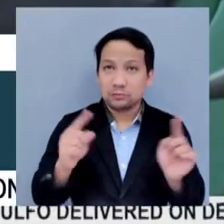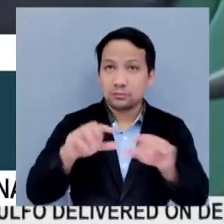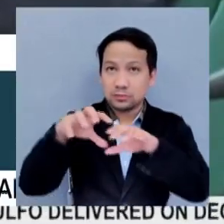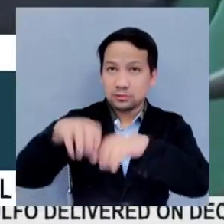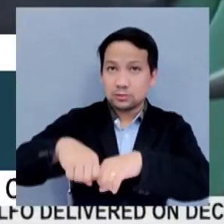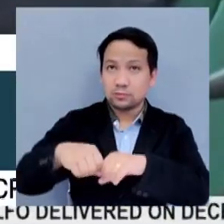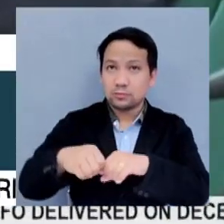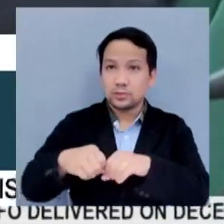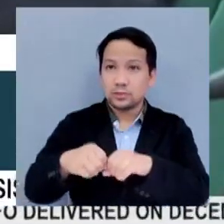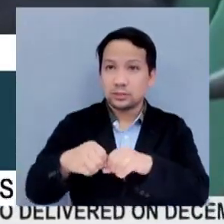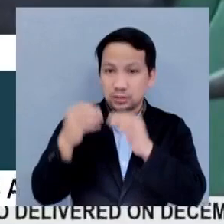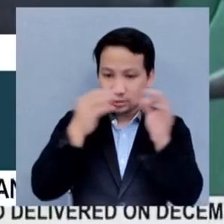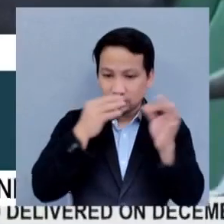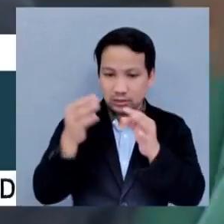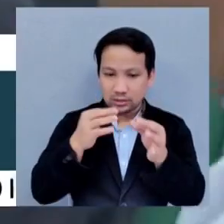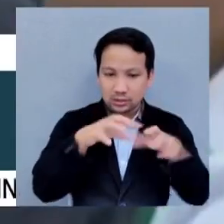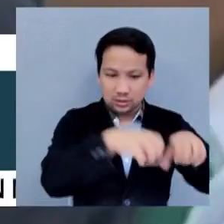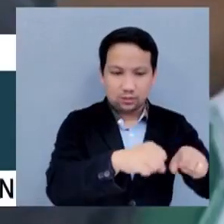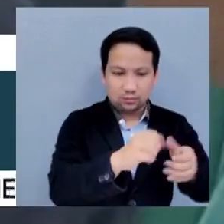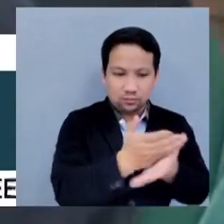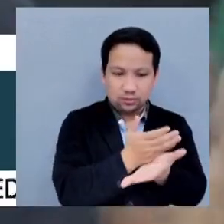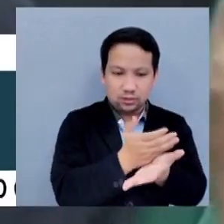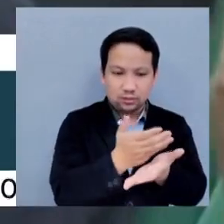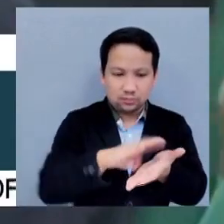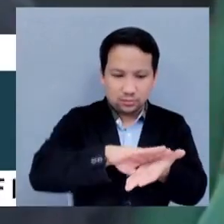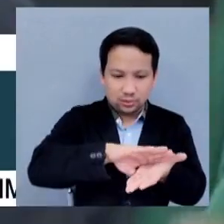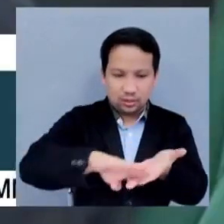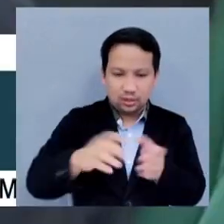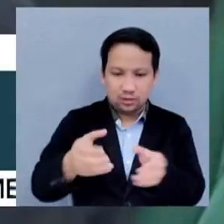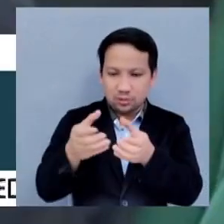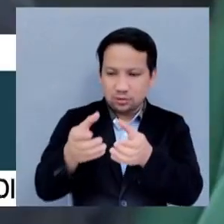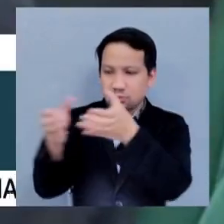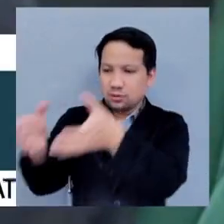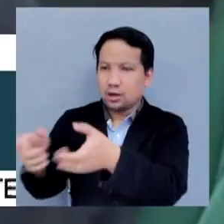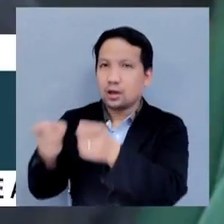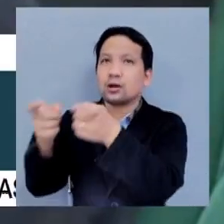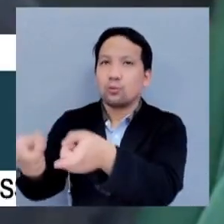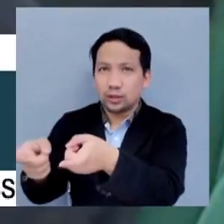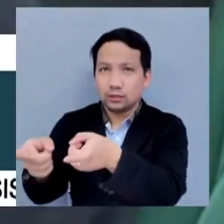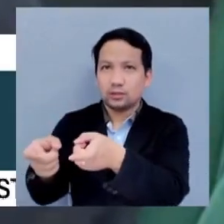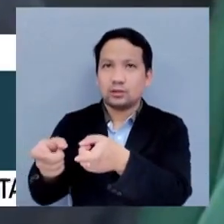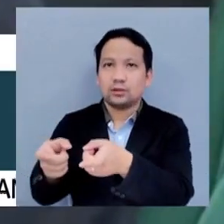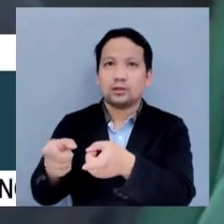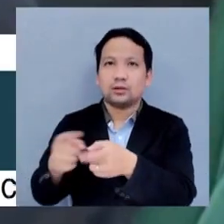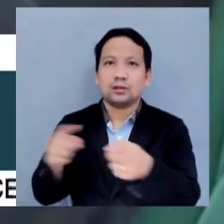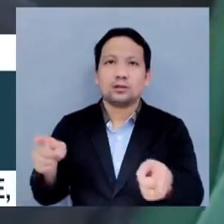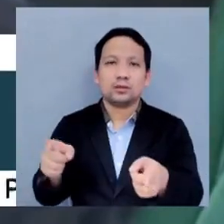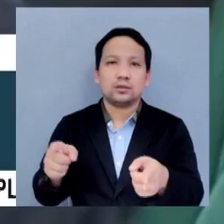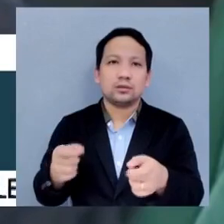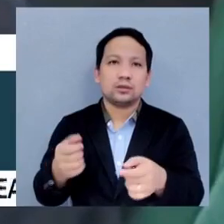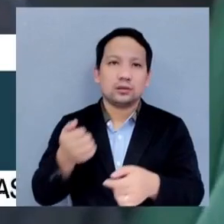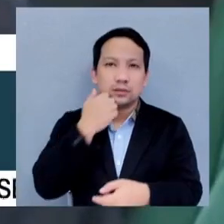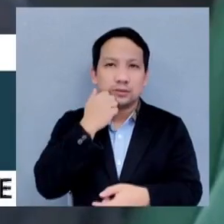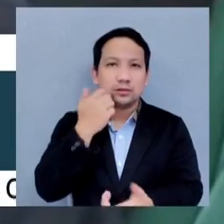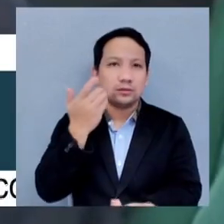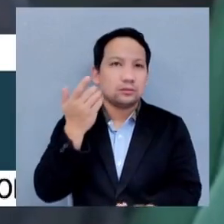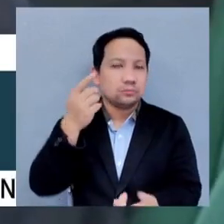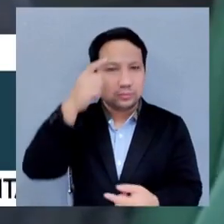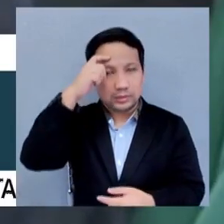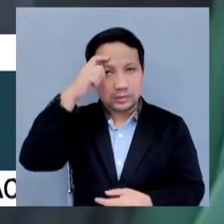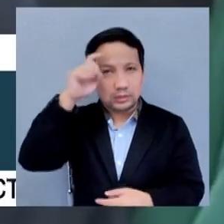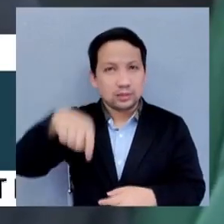reward. But I have never imagined that my sincere intention will be misunderstood. I was